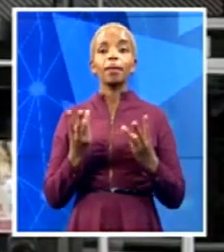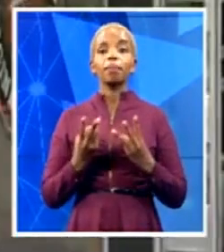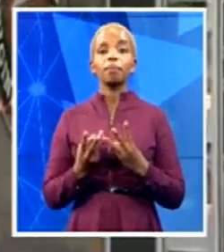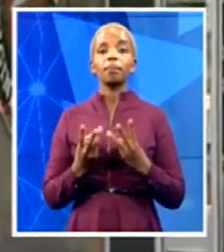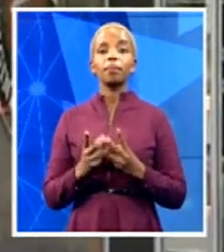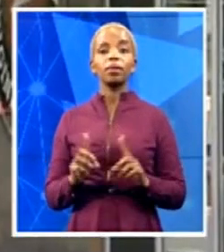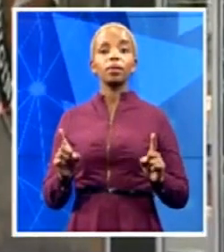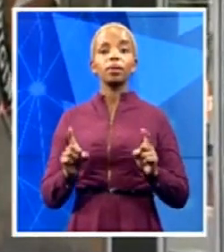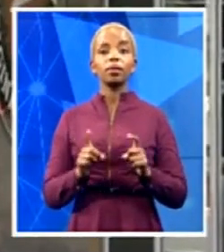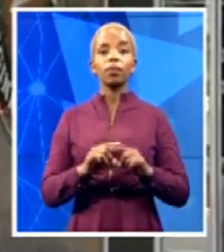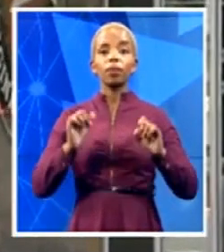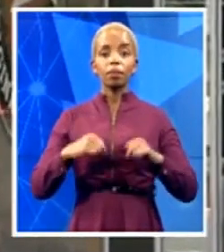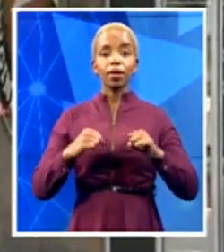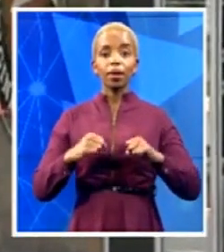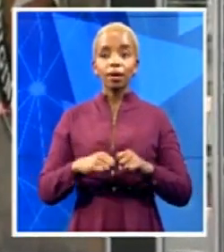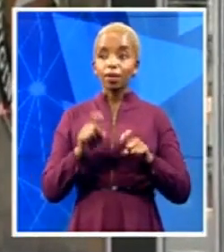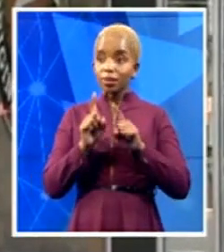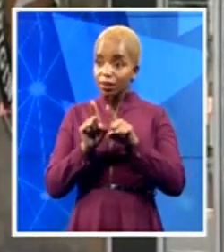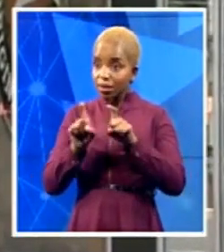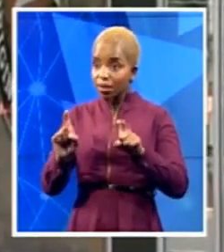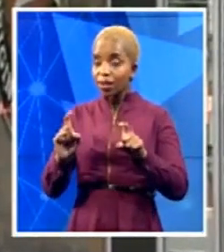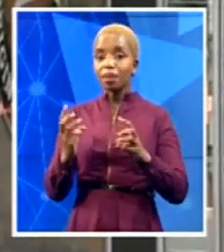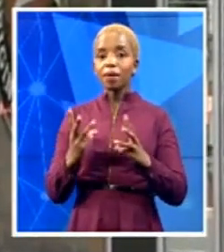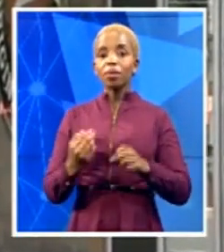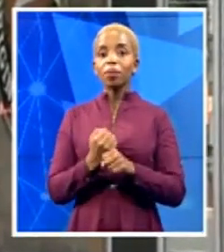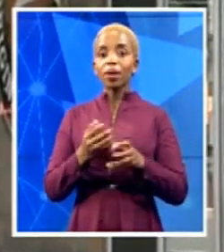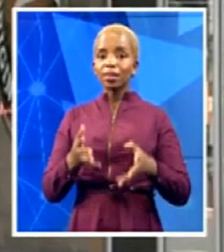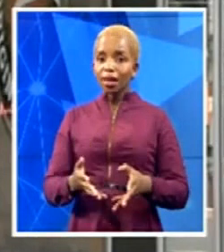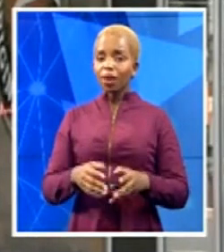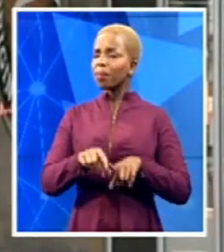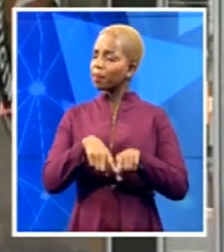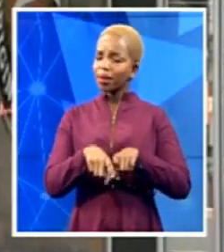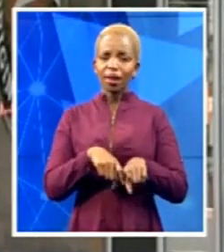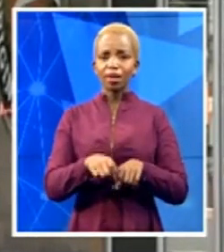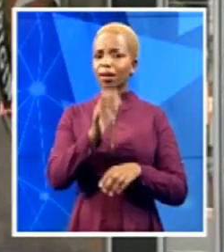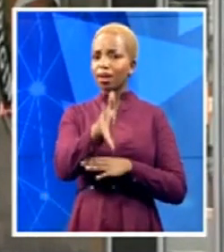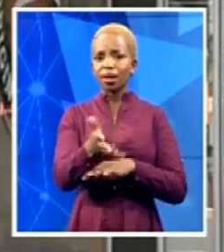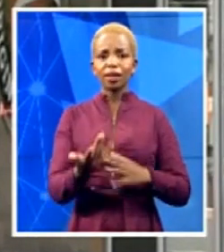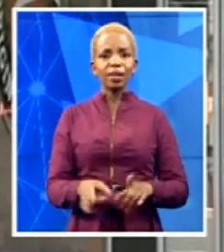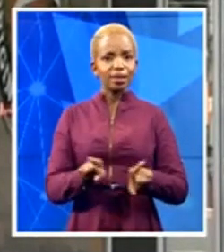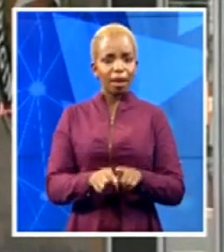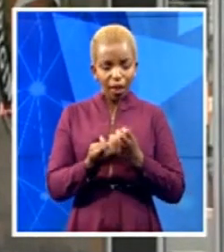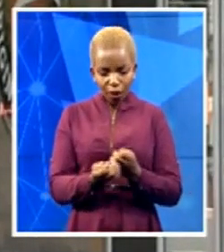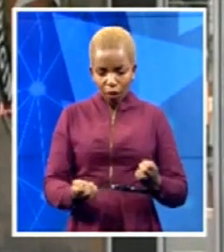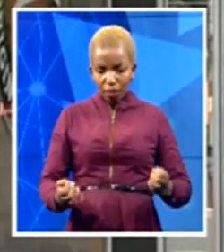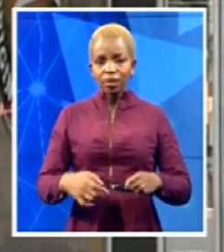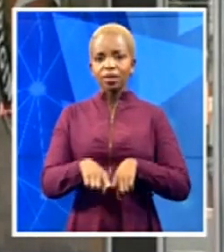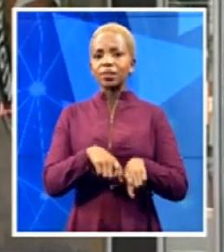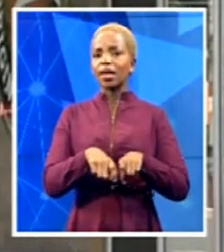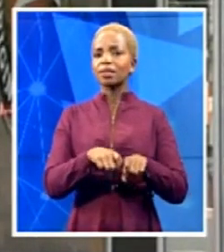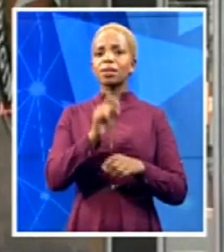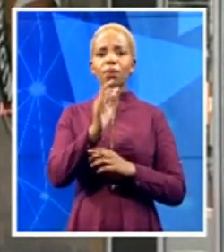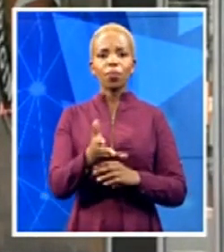tested and their equipment has been disinfected. So we are making sure that all those things are actually going to be happening at the